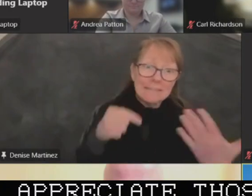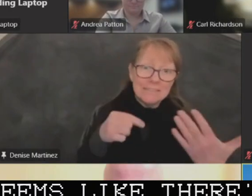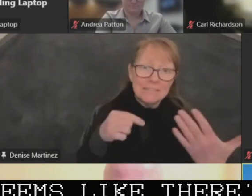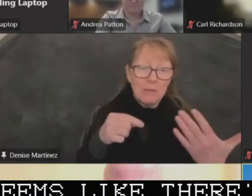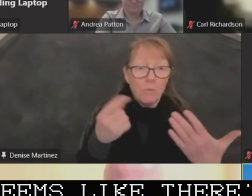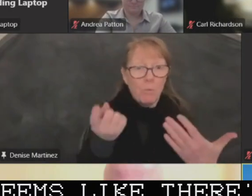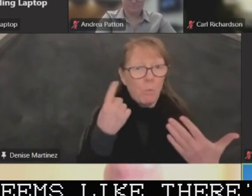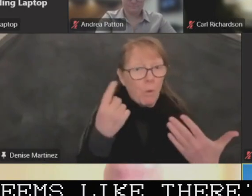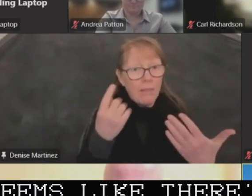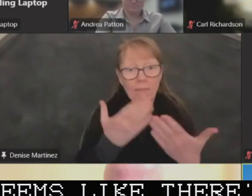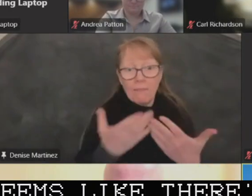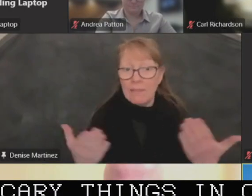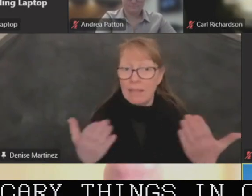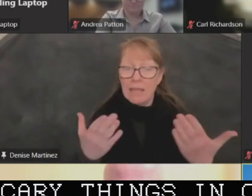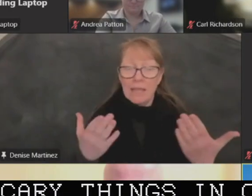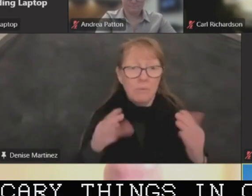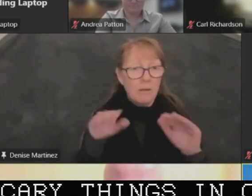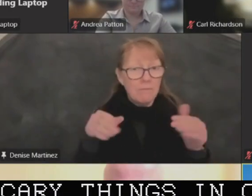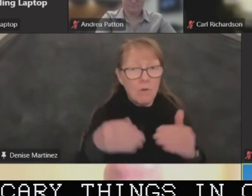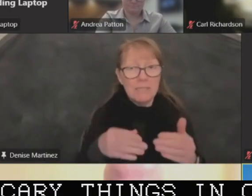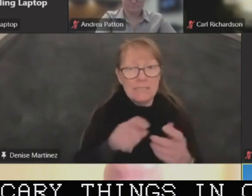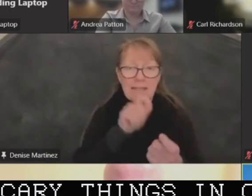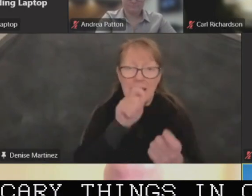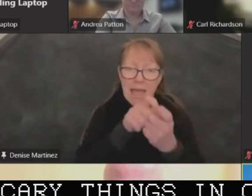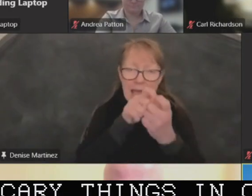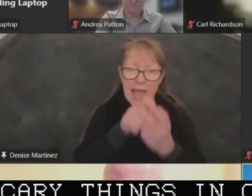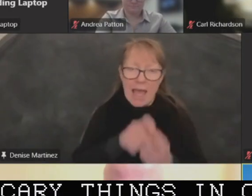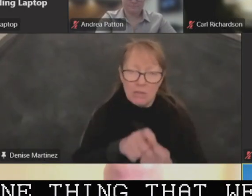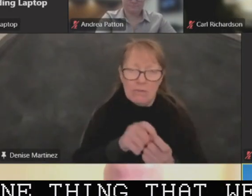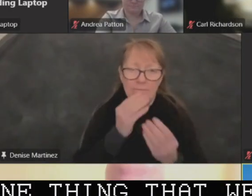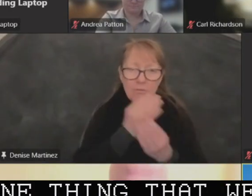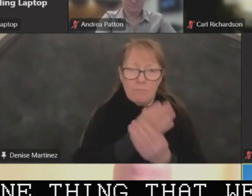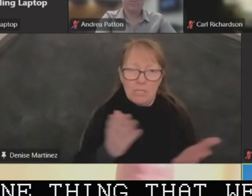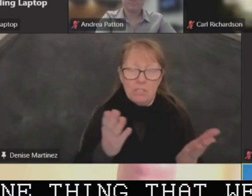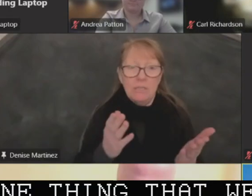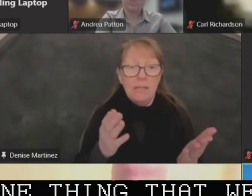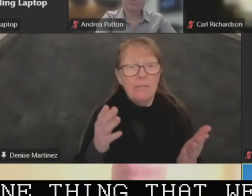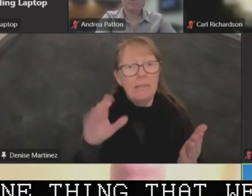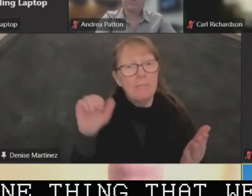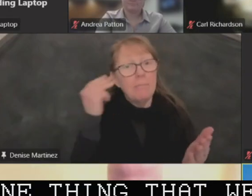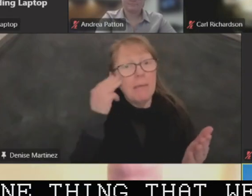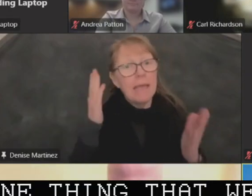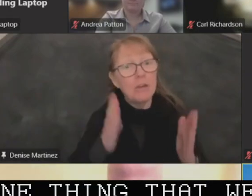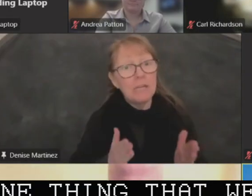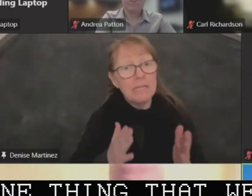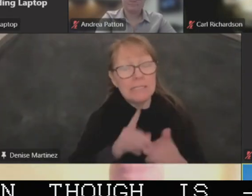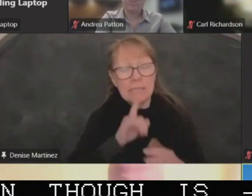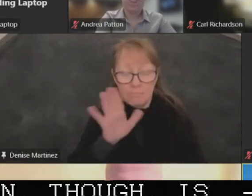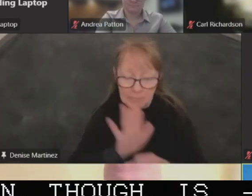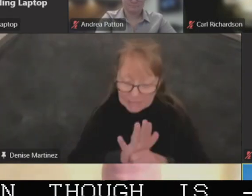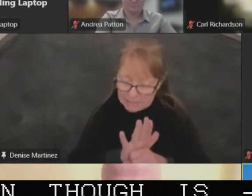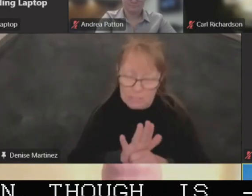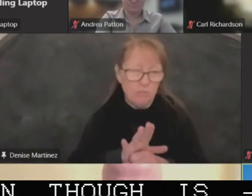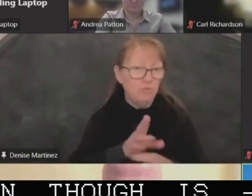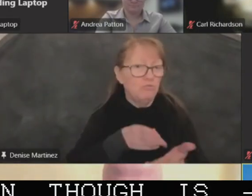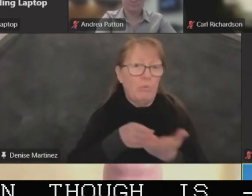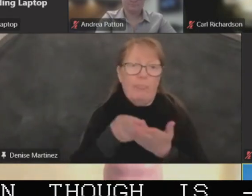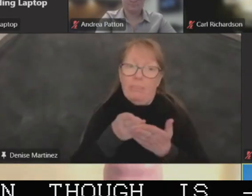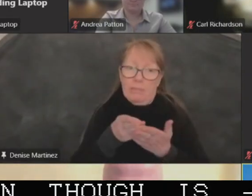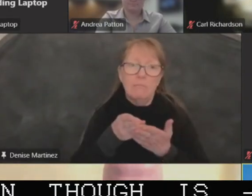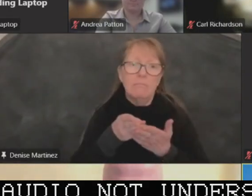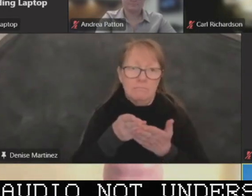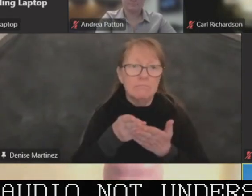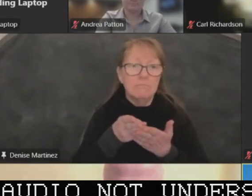is getting out accurate information. The mayor is extremely committed to truth and